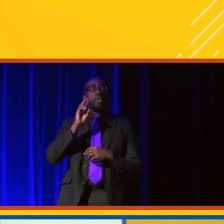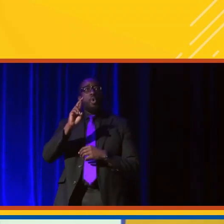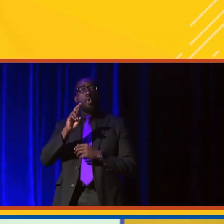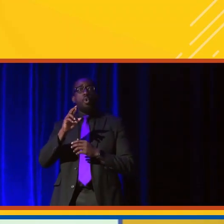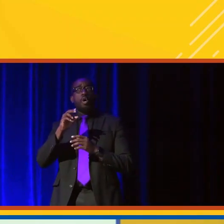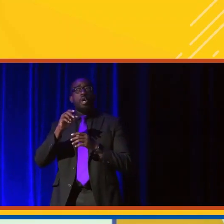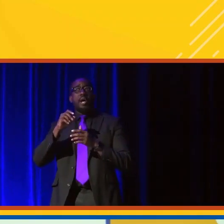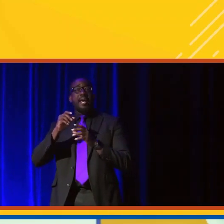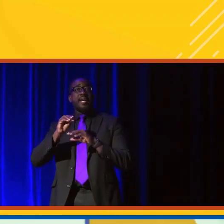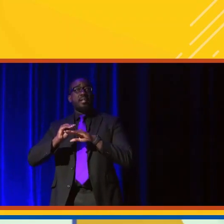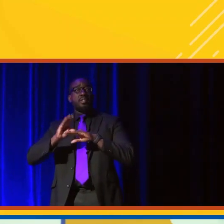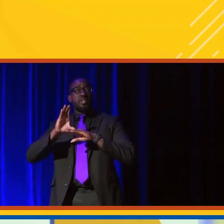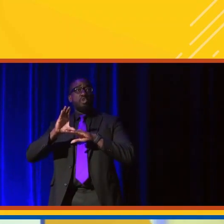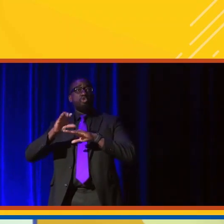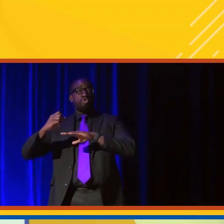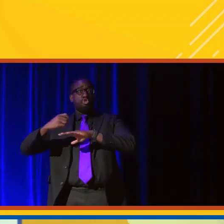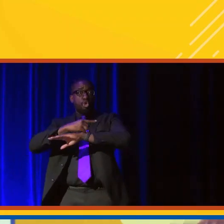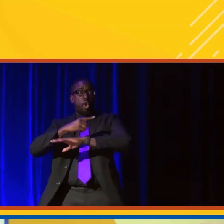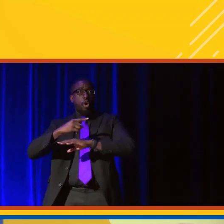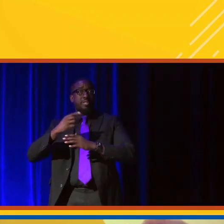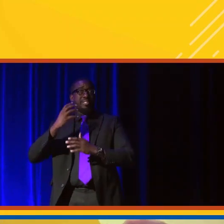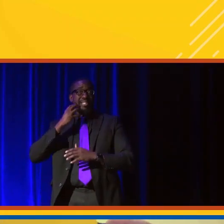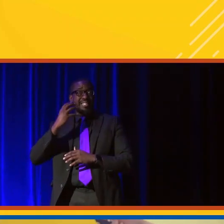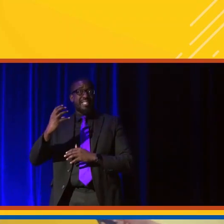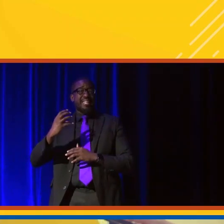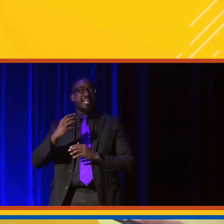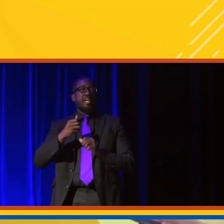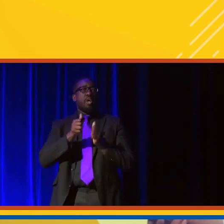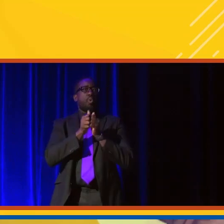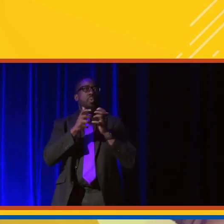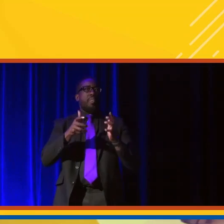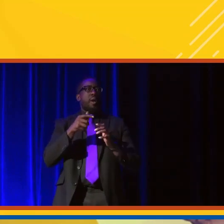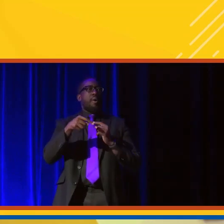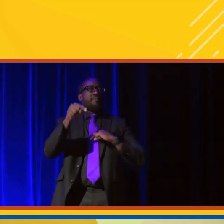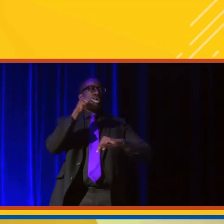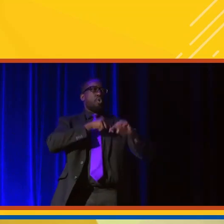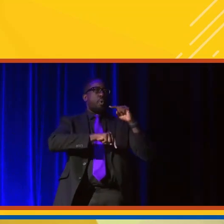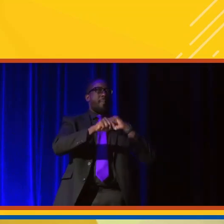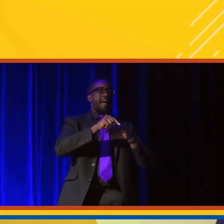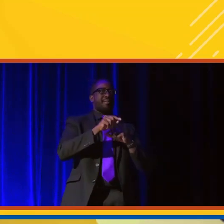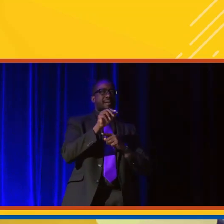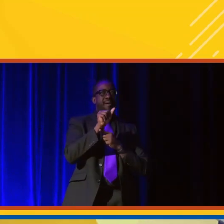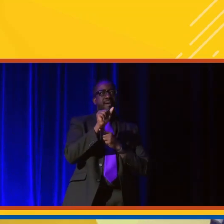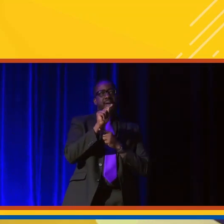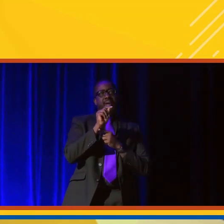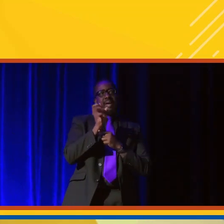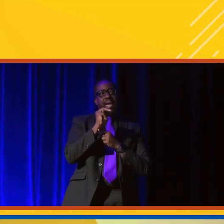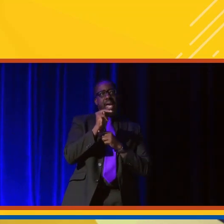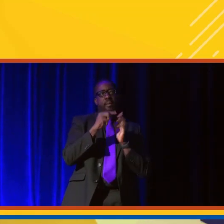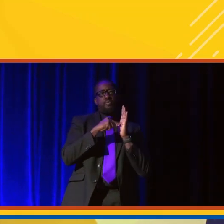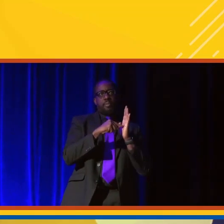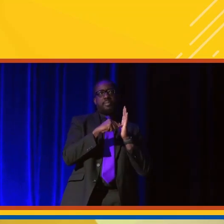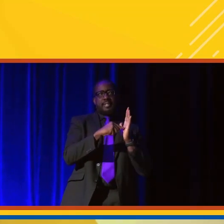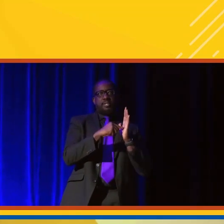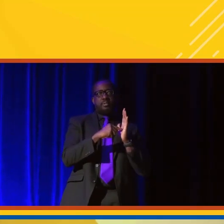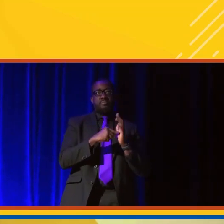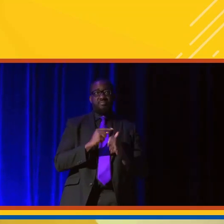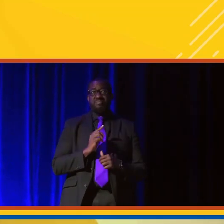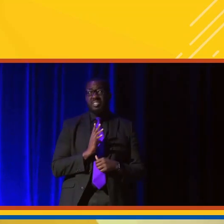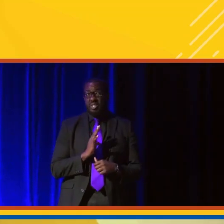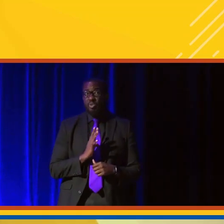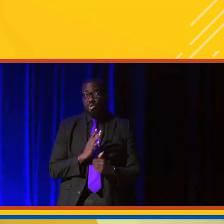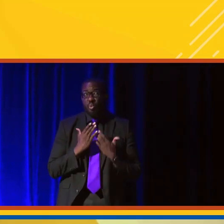resolution without having to call back to the atomistic representation. That's a pretty cool thing, in my opinion. It